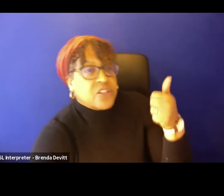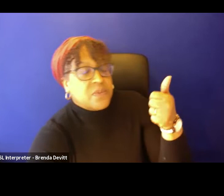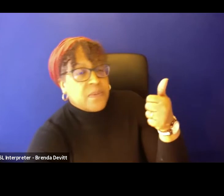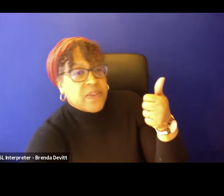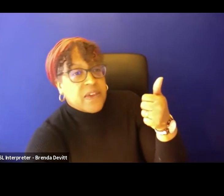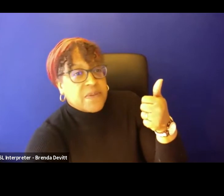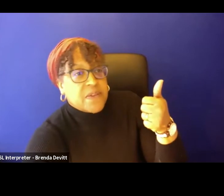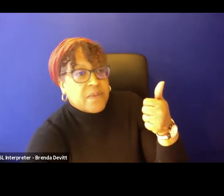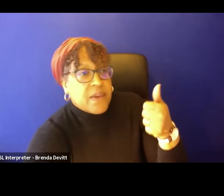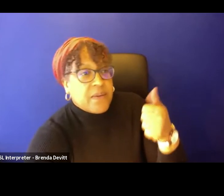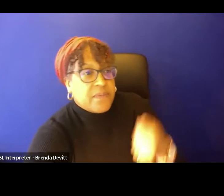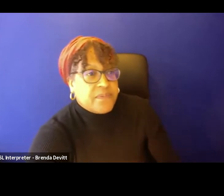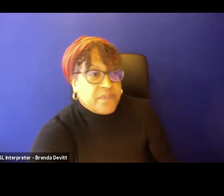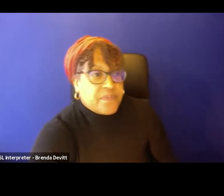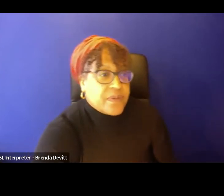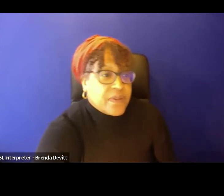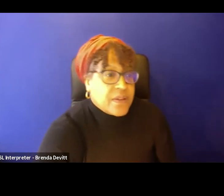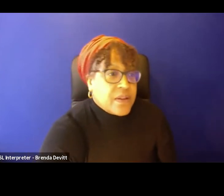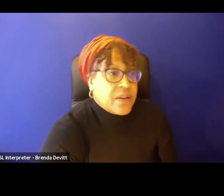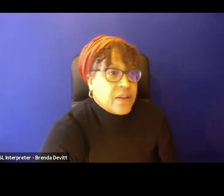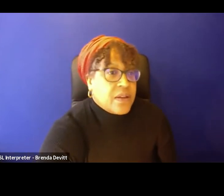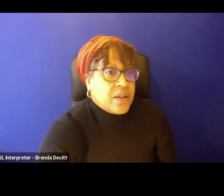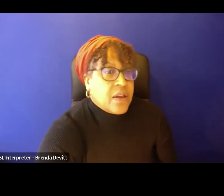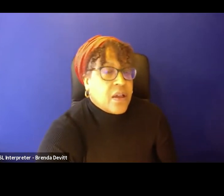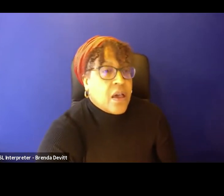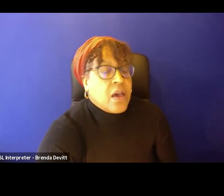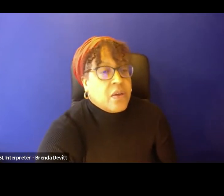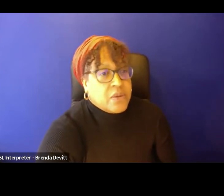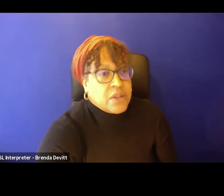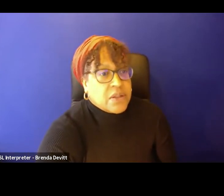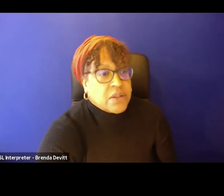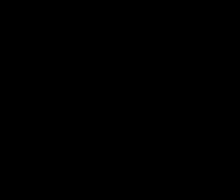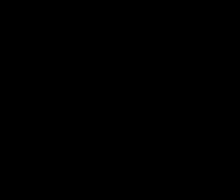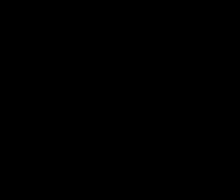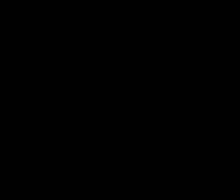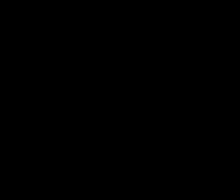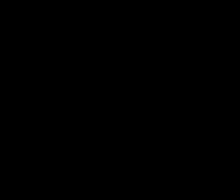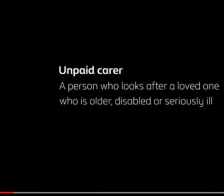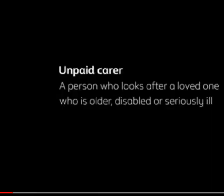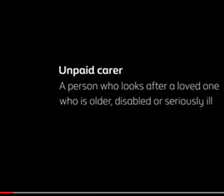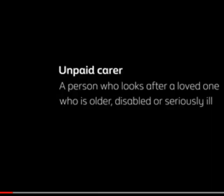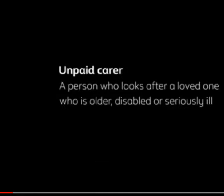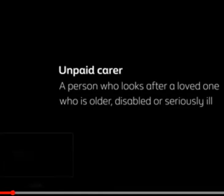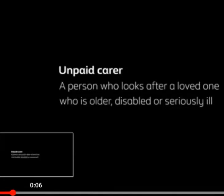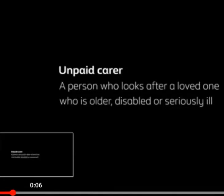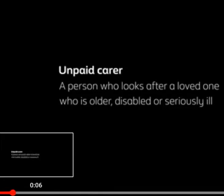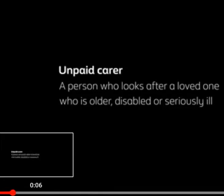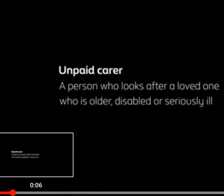I'll just put my thumbs up. Yeah. I can't actually see you, so. Oh. Okay.